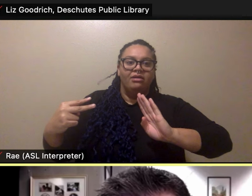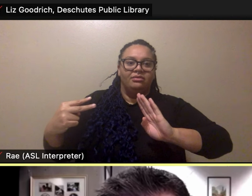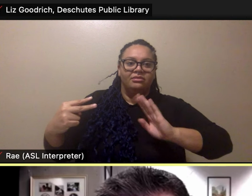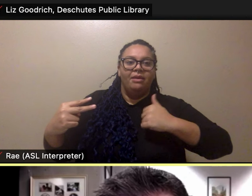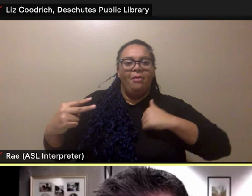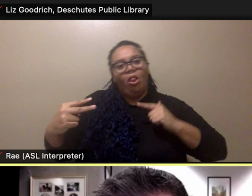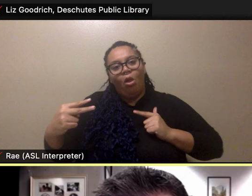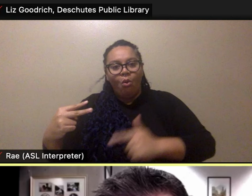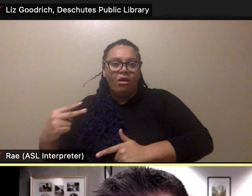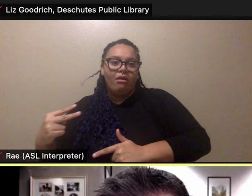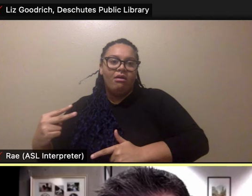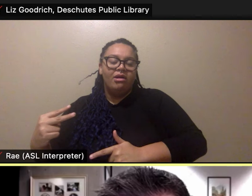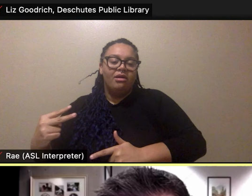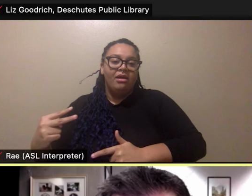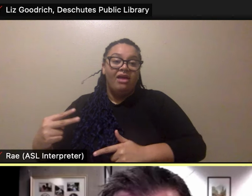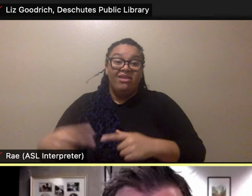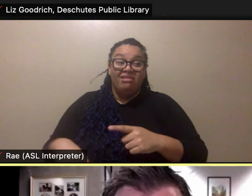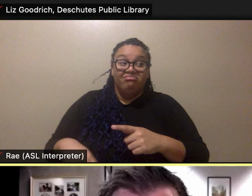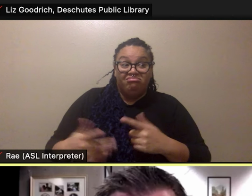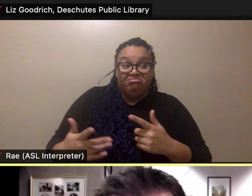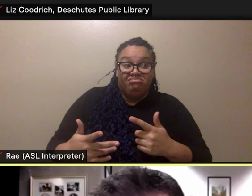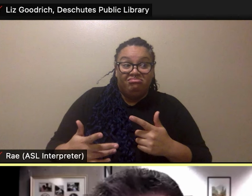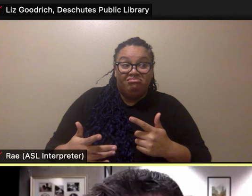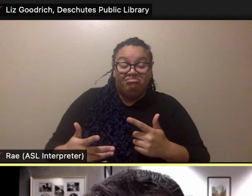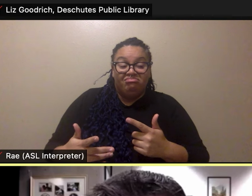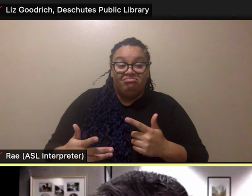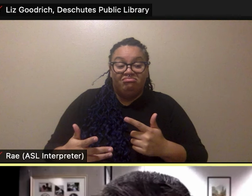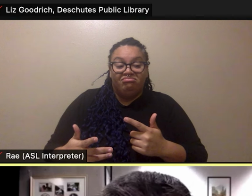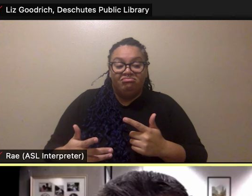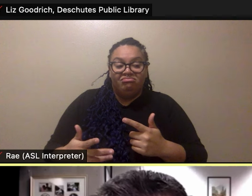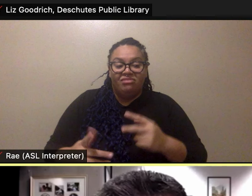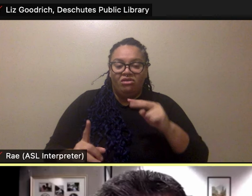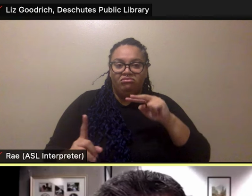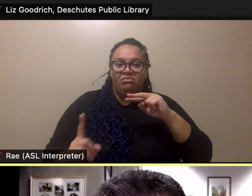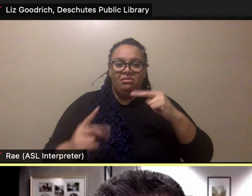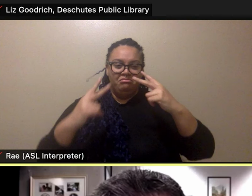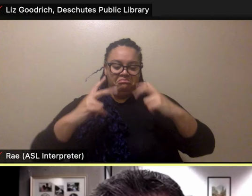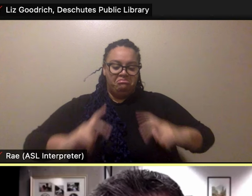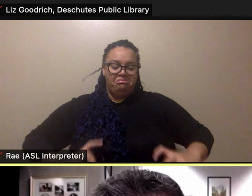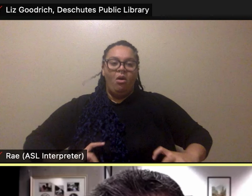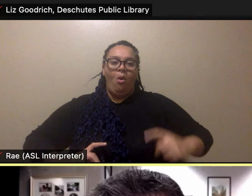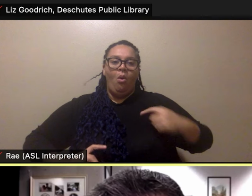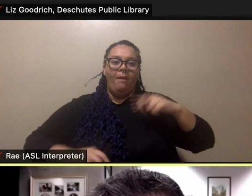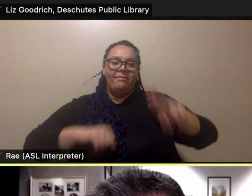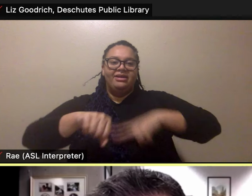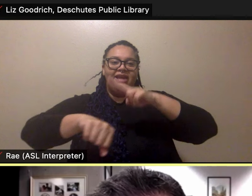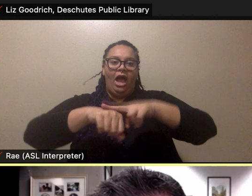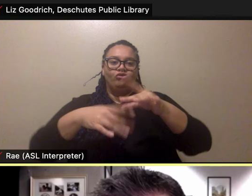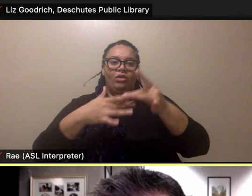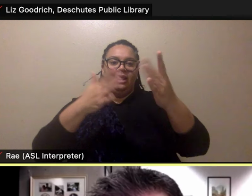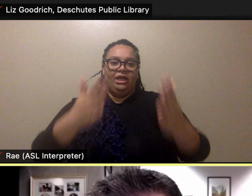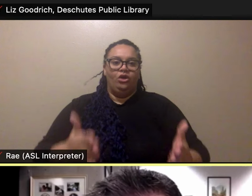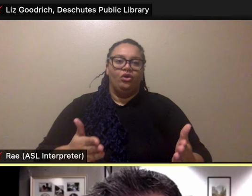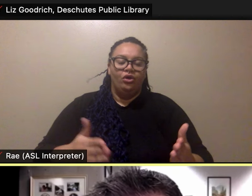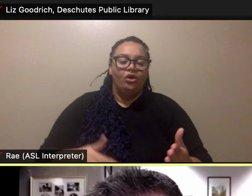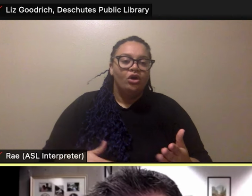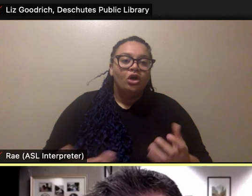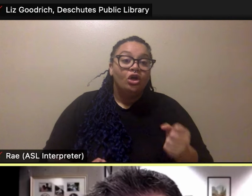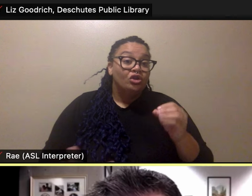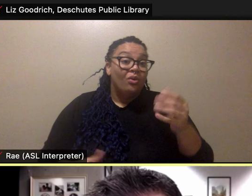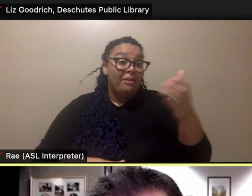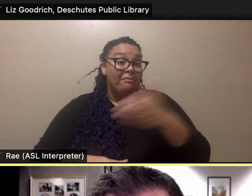and considered themselves kind of the natural leaders. And your power of these humans was unbelievable.